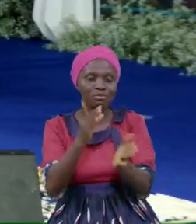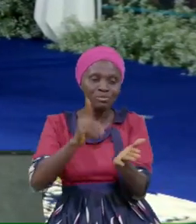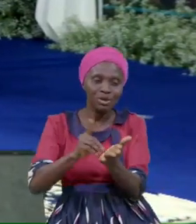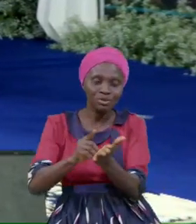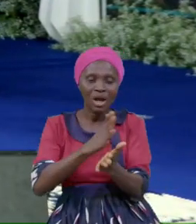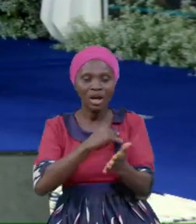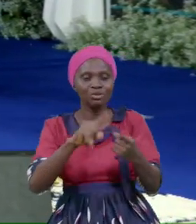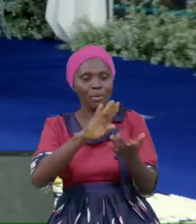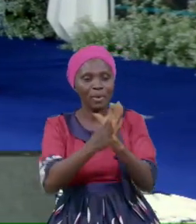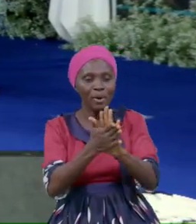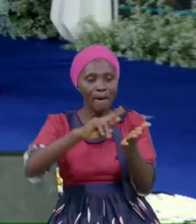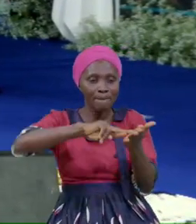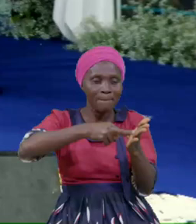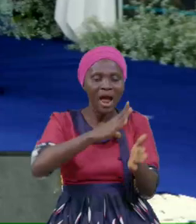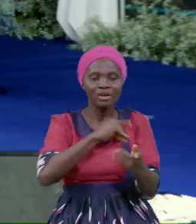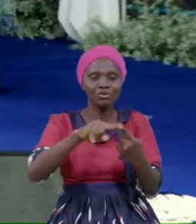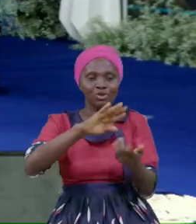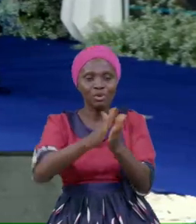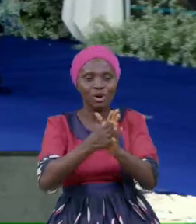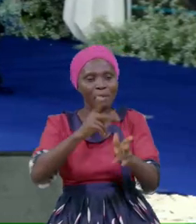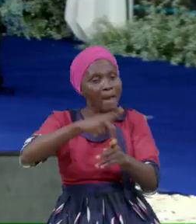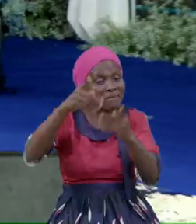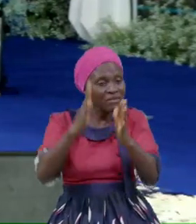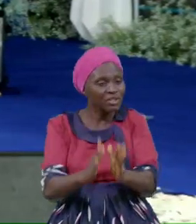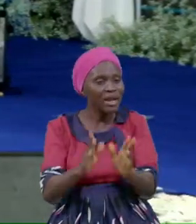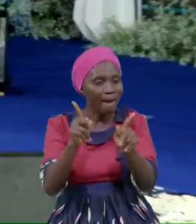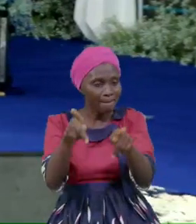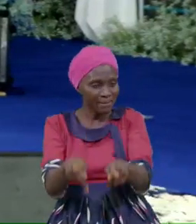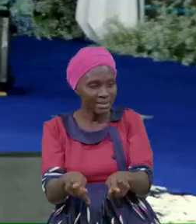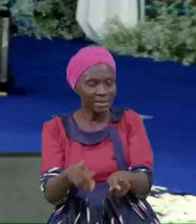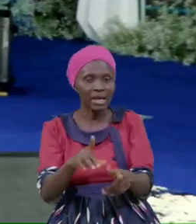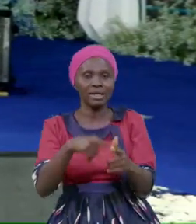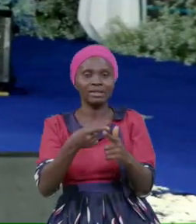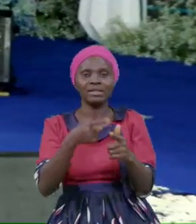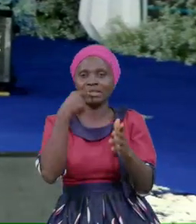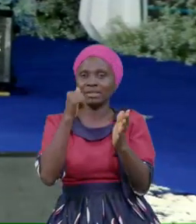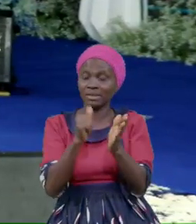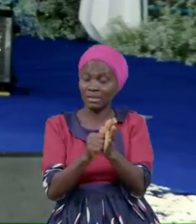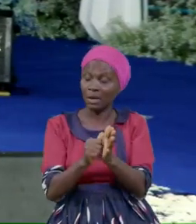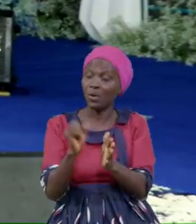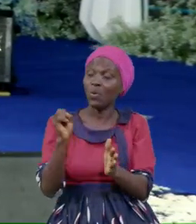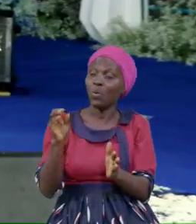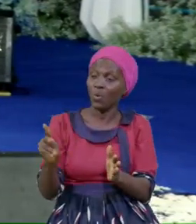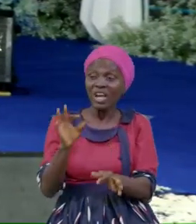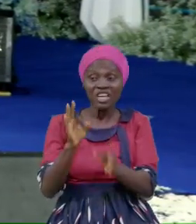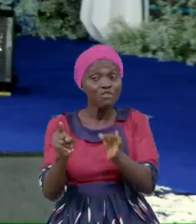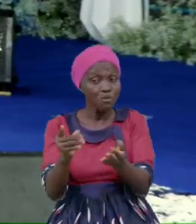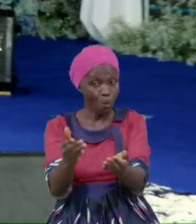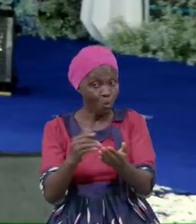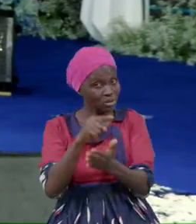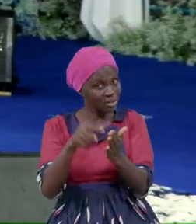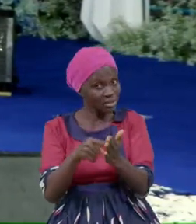a professional person. And he says, so if you want this free